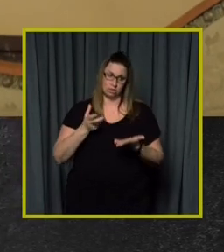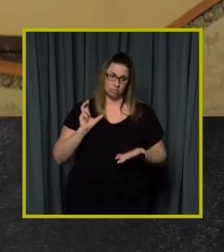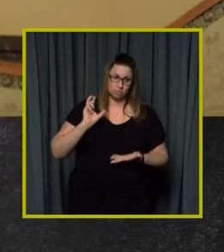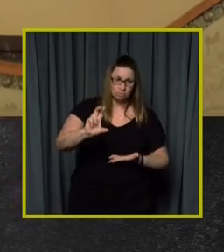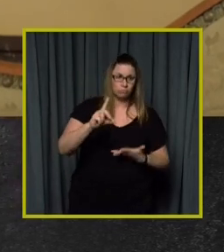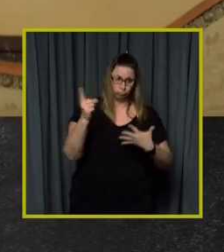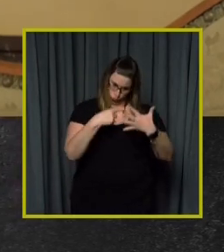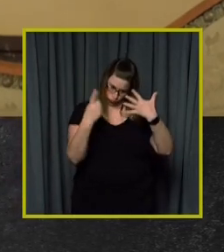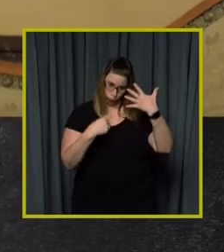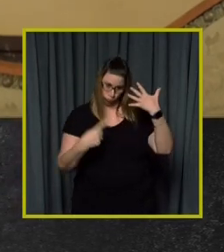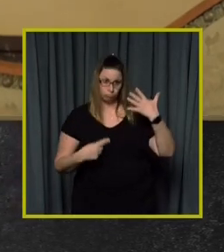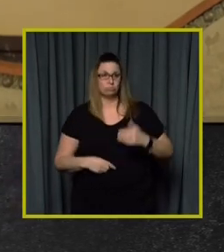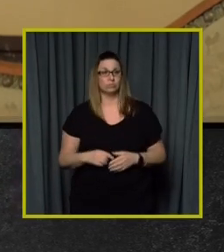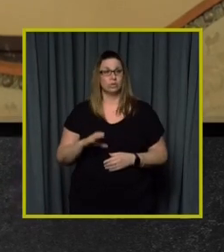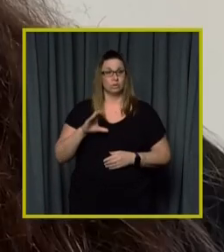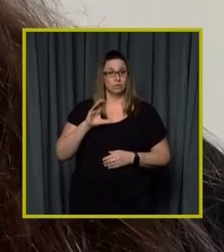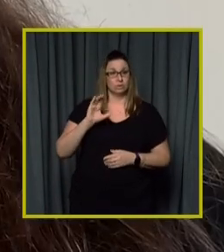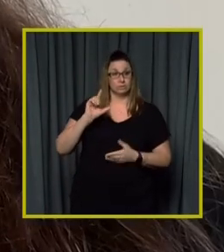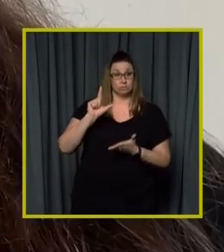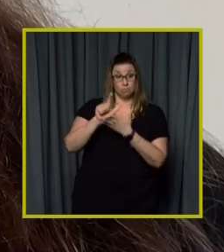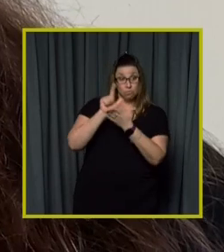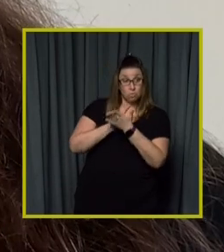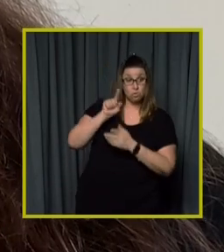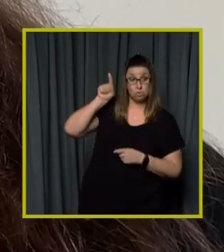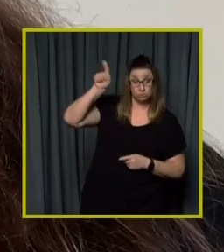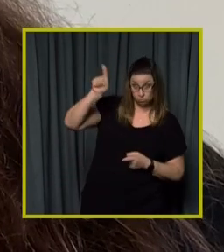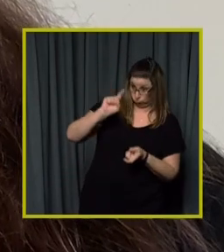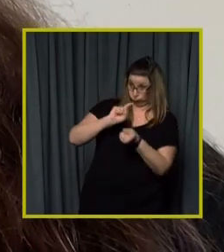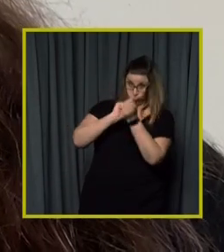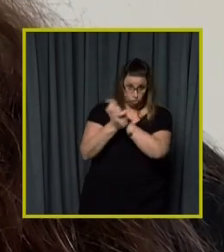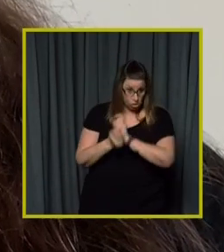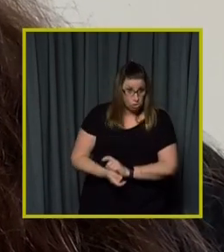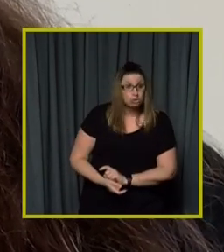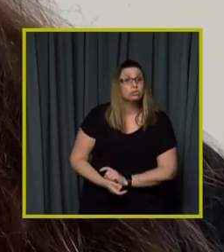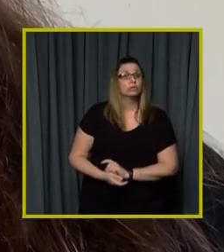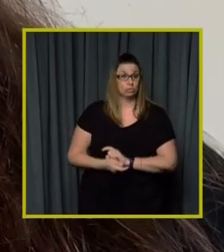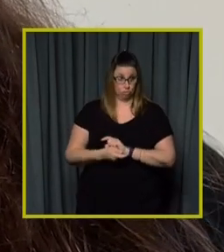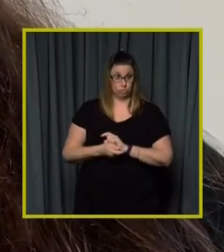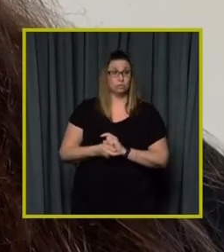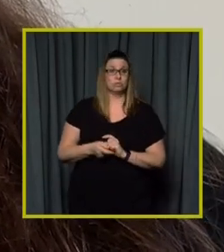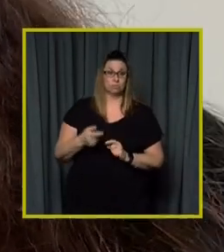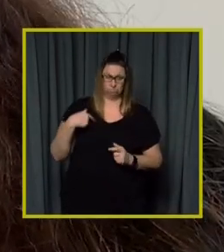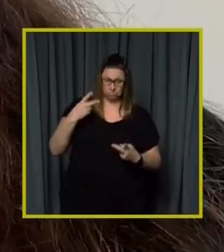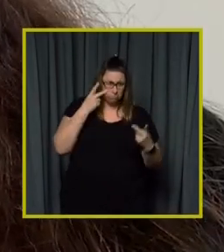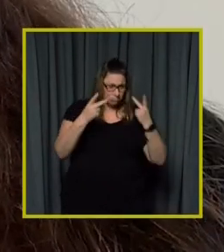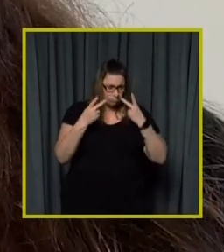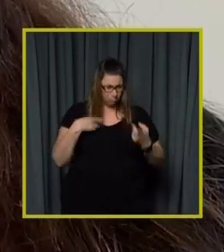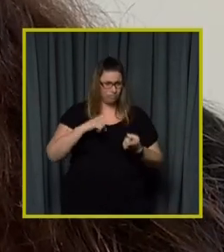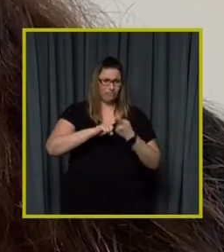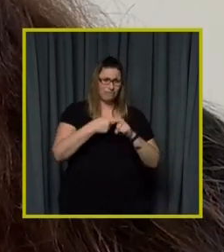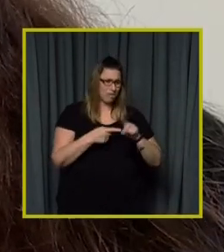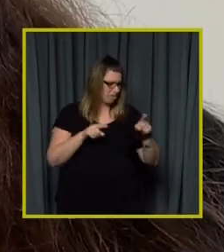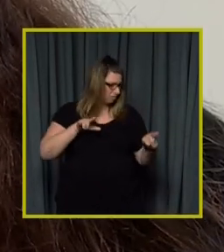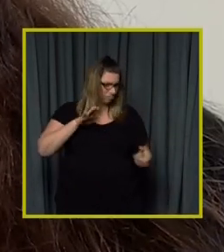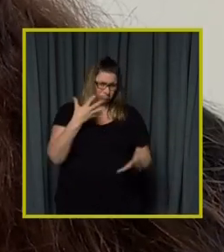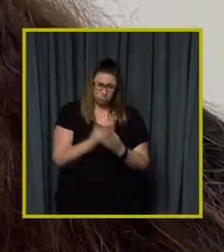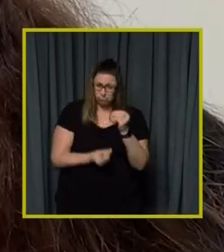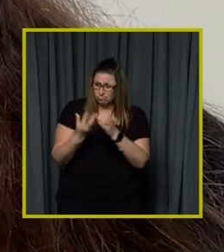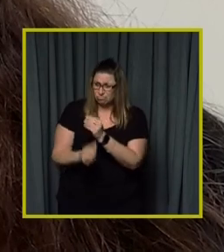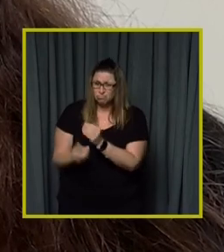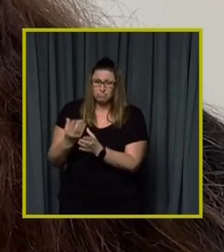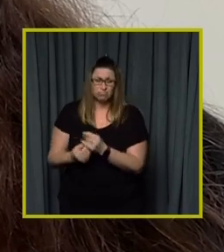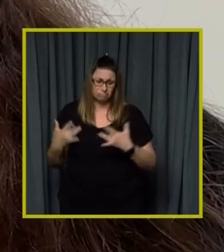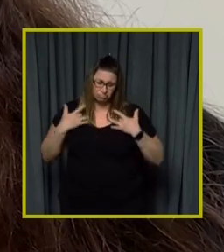poverty and wealth inequality. I'm tired of watching my friends die in the streets. Everyone has the right